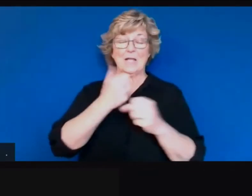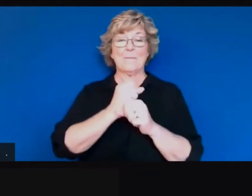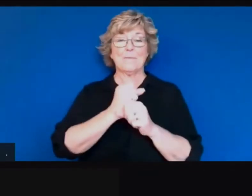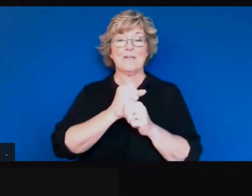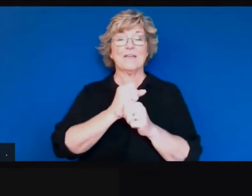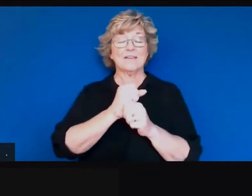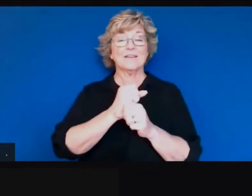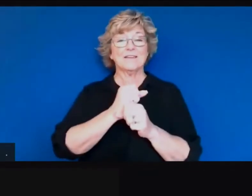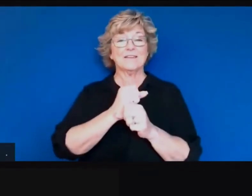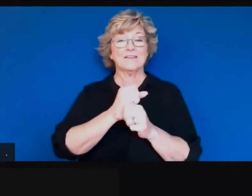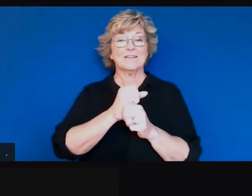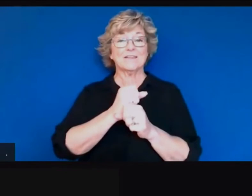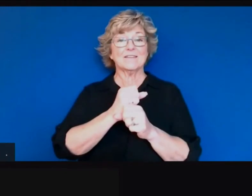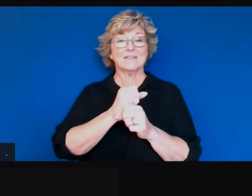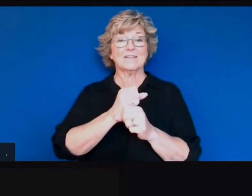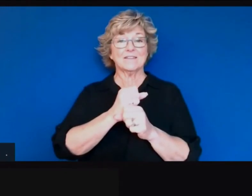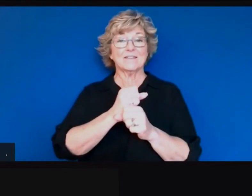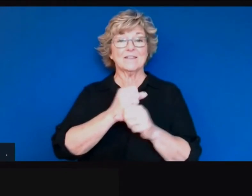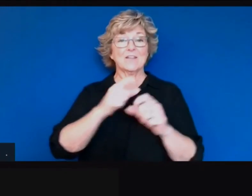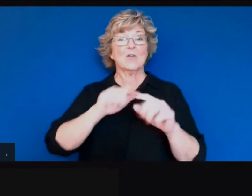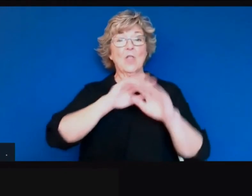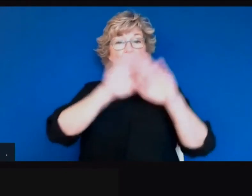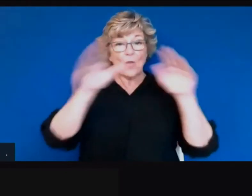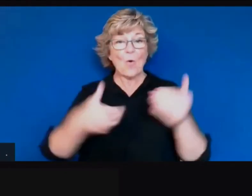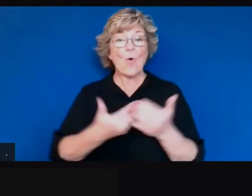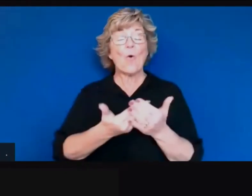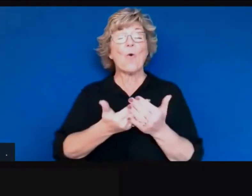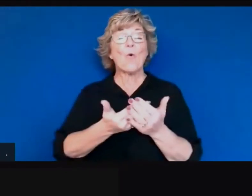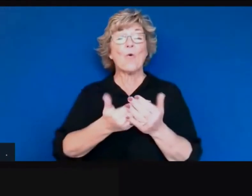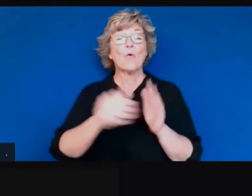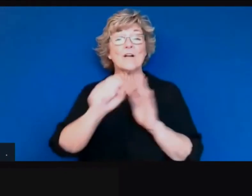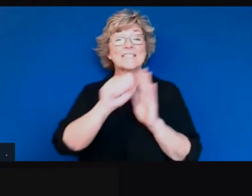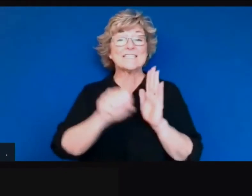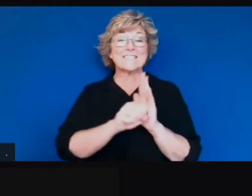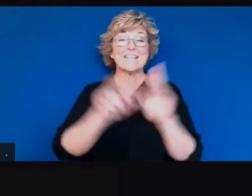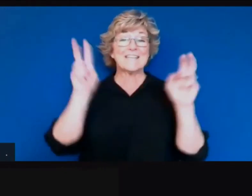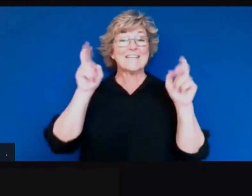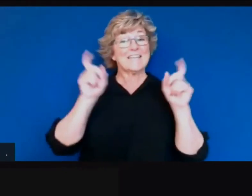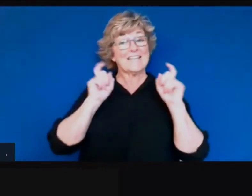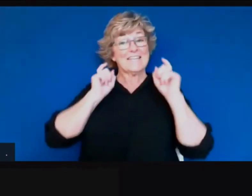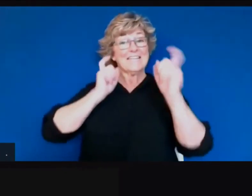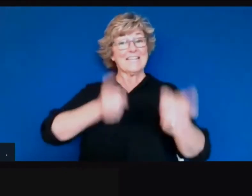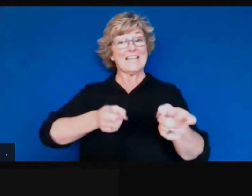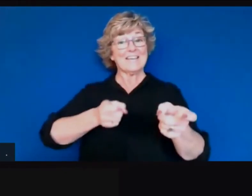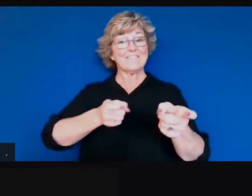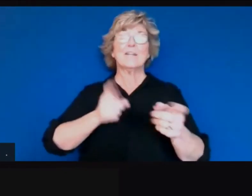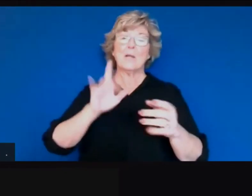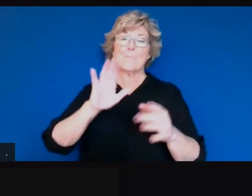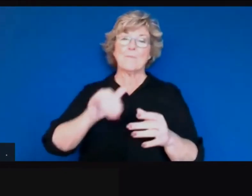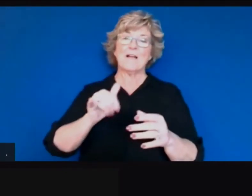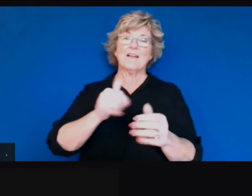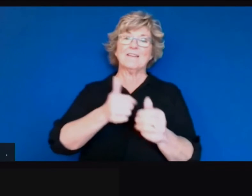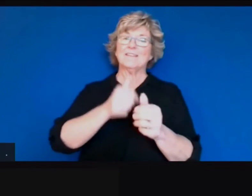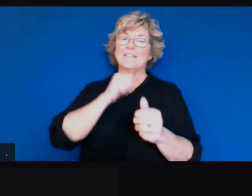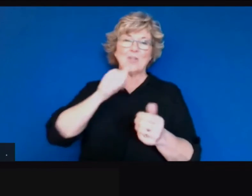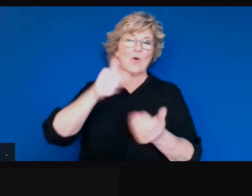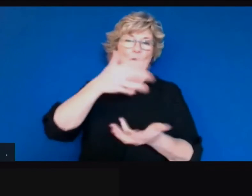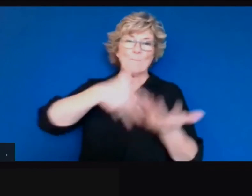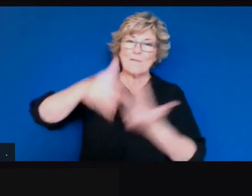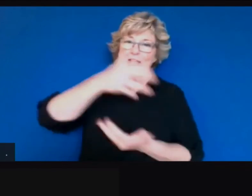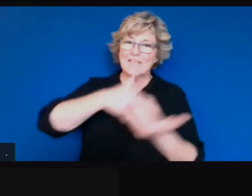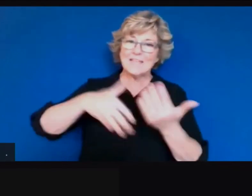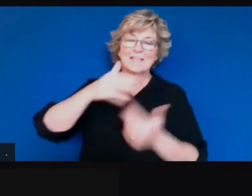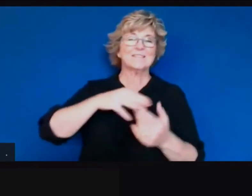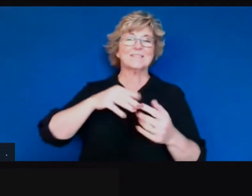contribution, a gift, if you will, to the entire state by avoiding mixing and avoiding extra transmission that does protect